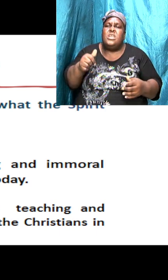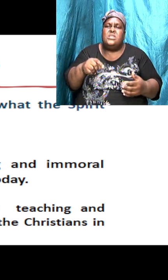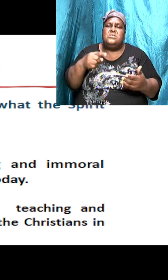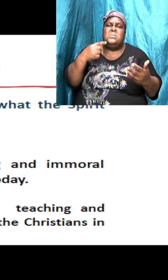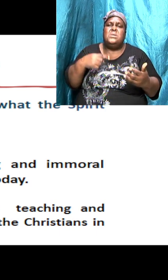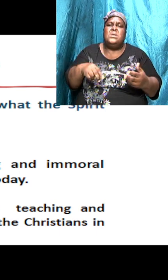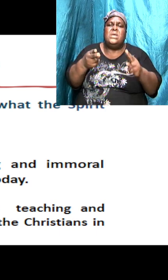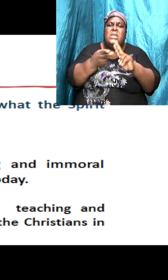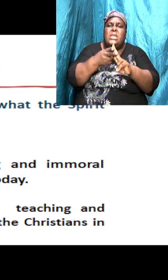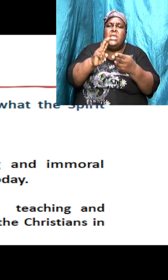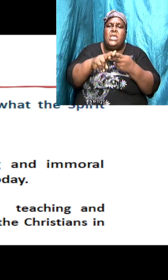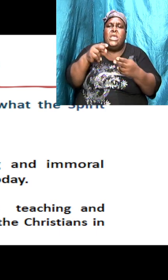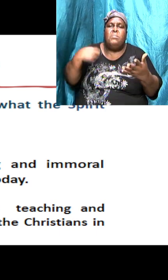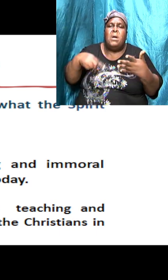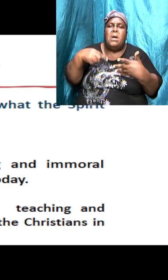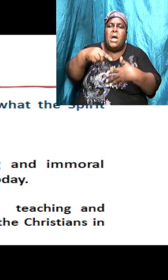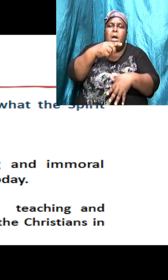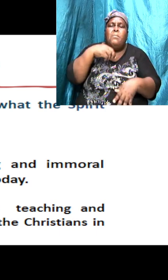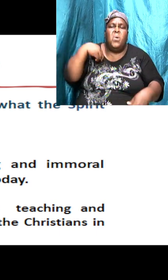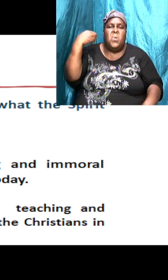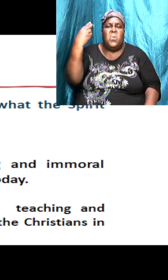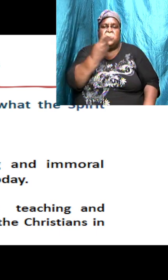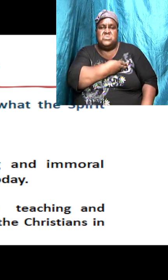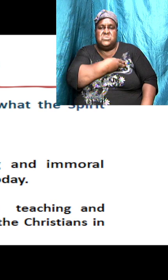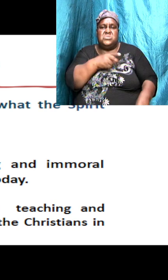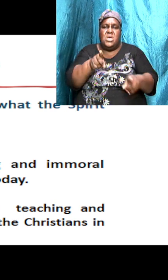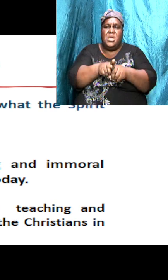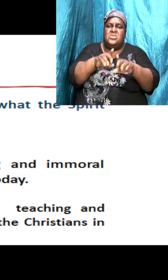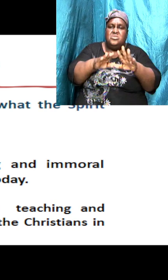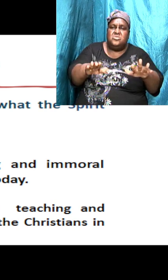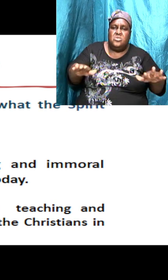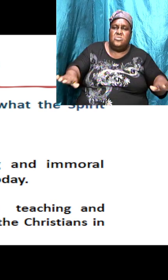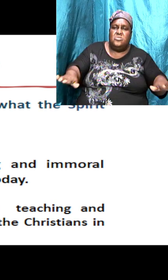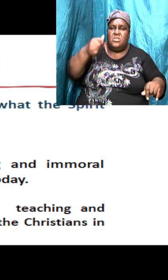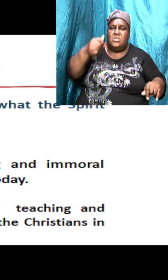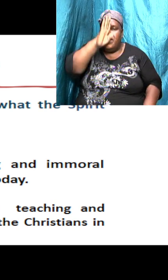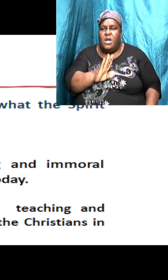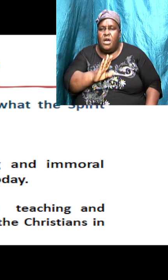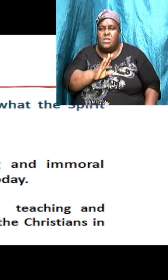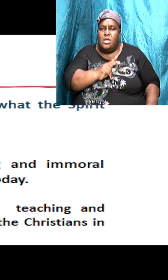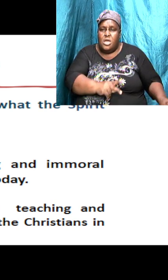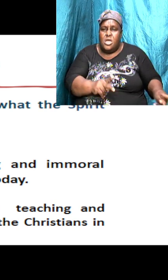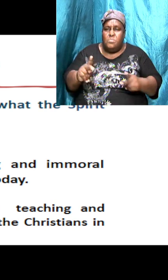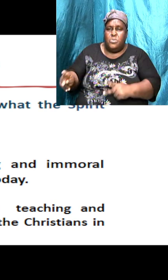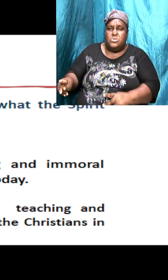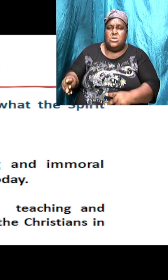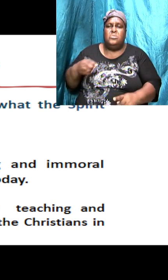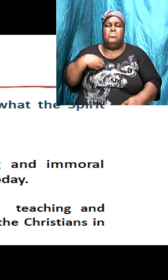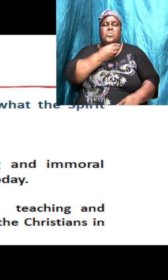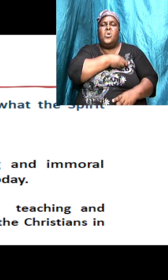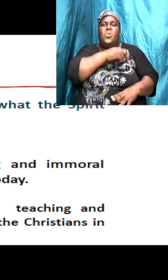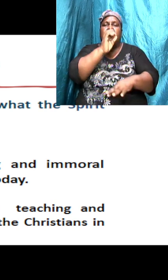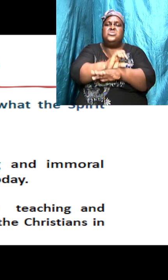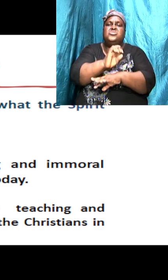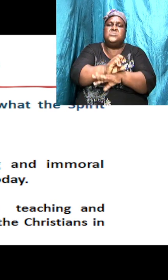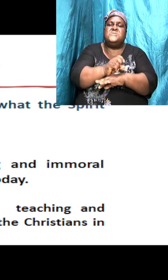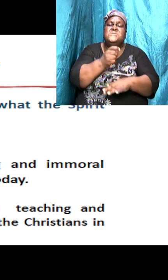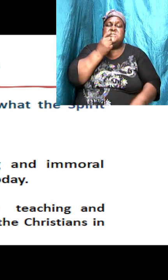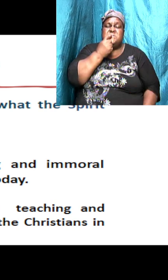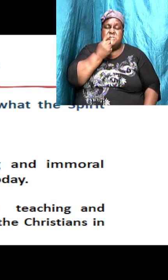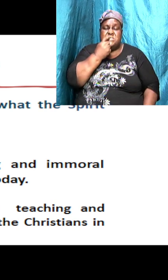important, be wary. And so I am putting this church, our church, on